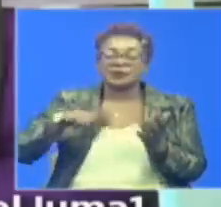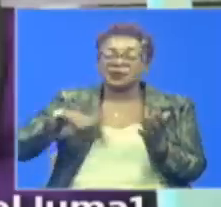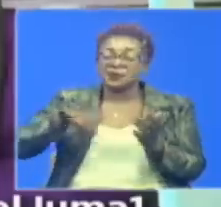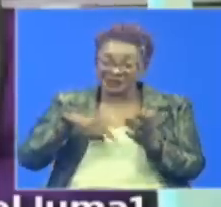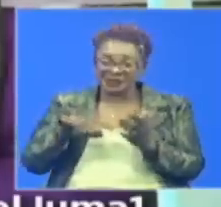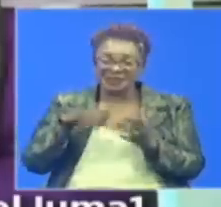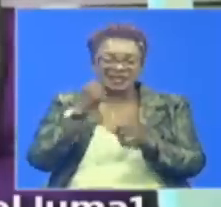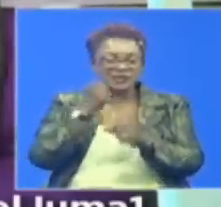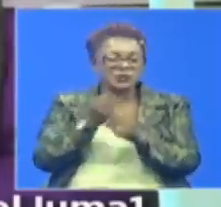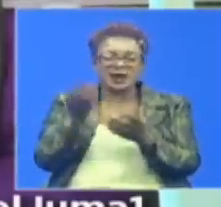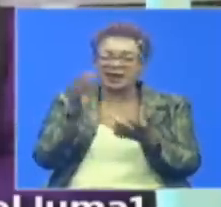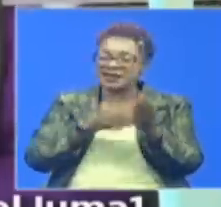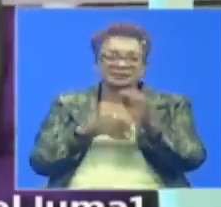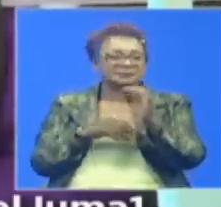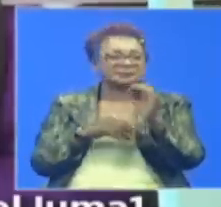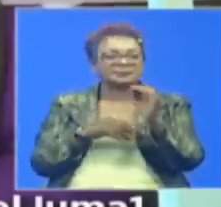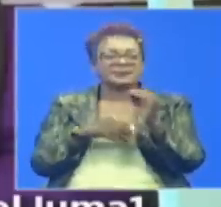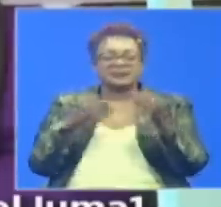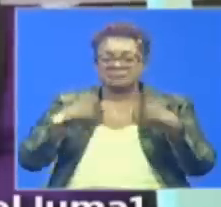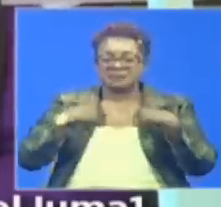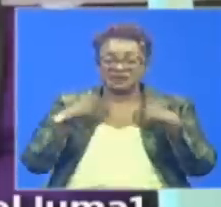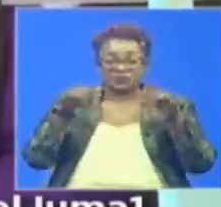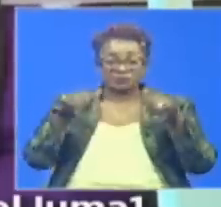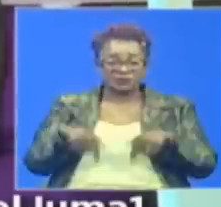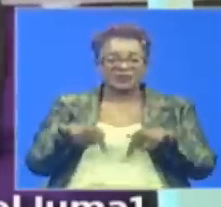I think nitakuwa mtu wa mkono wa Uhuru kuanzia sasa.